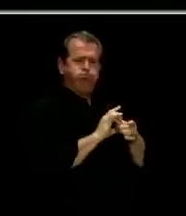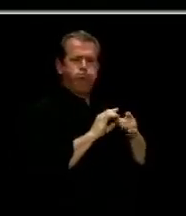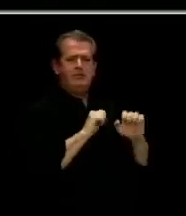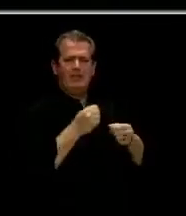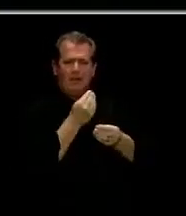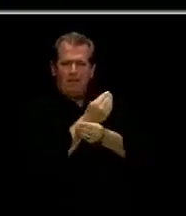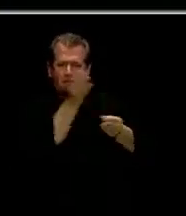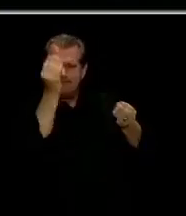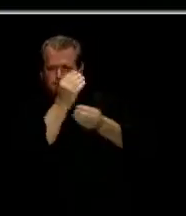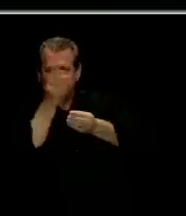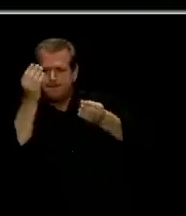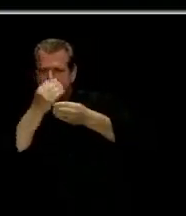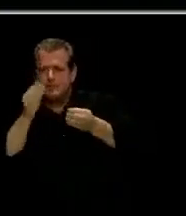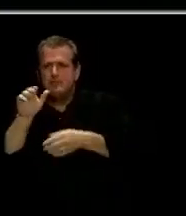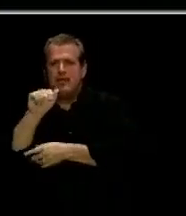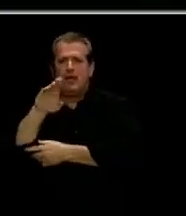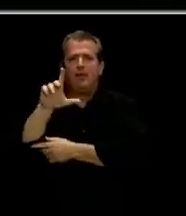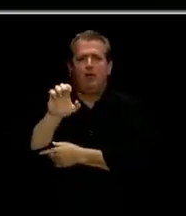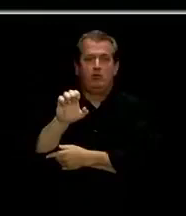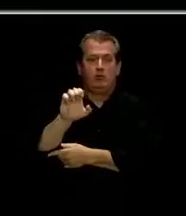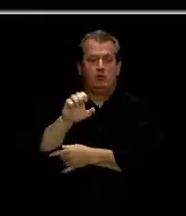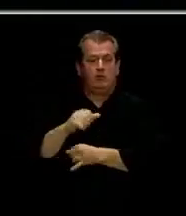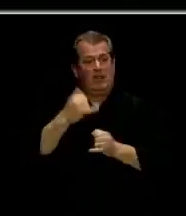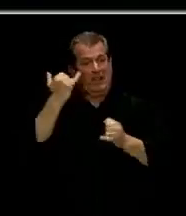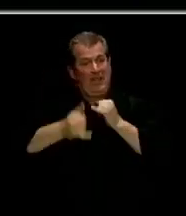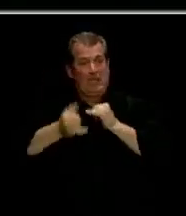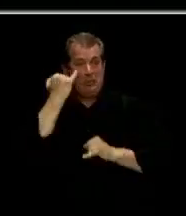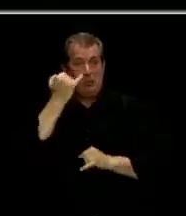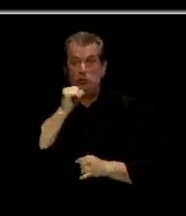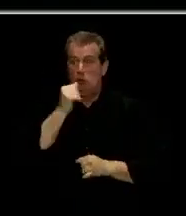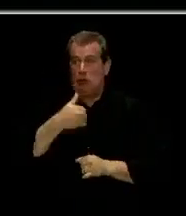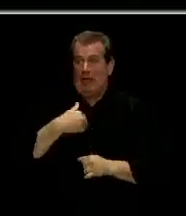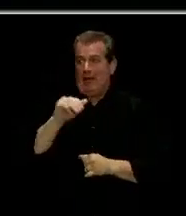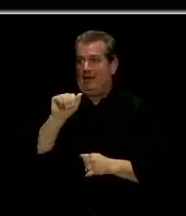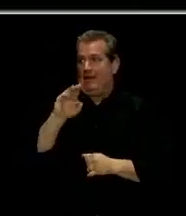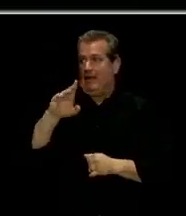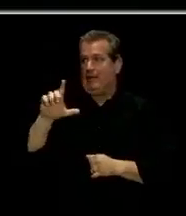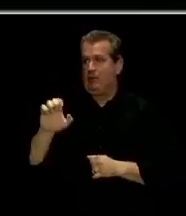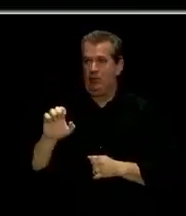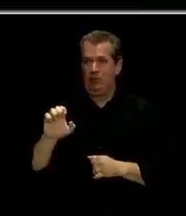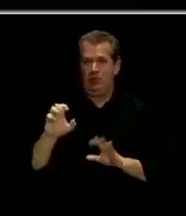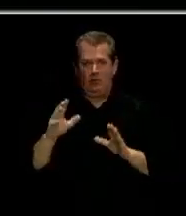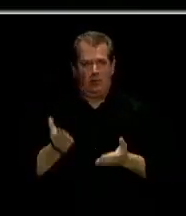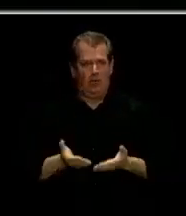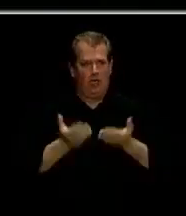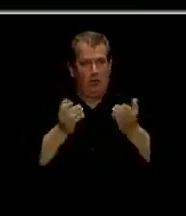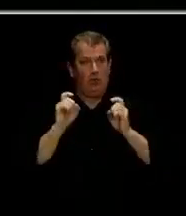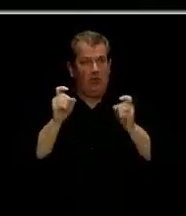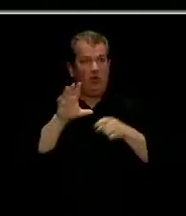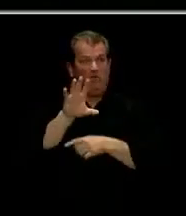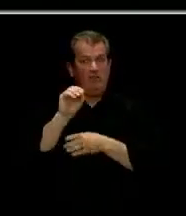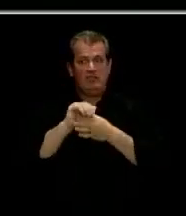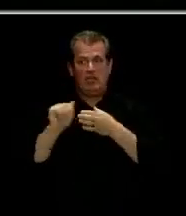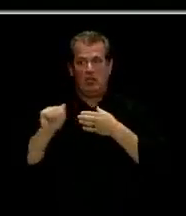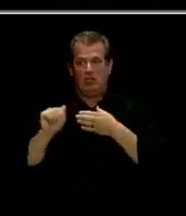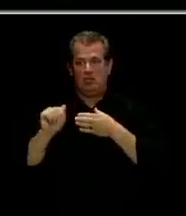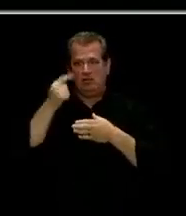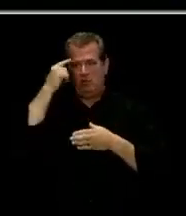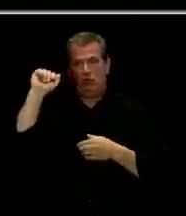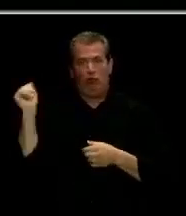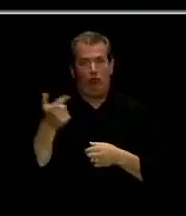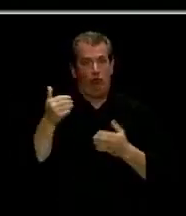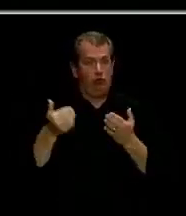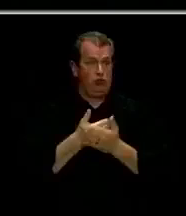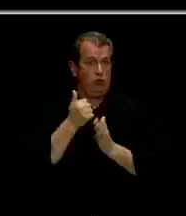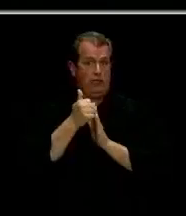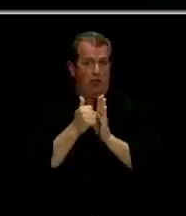about ABLE accounts. One final thing, if you don't have an ABLE account, I want to offer again, once again, we're giving $50 for all new accounts. And